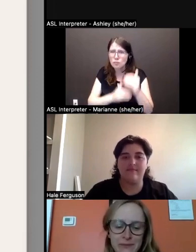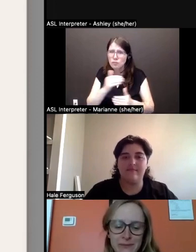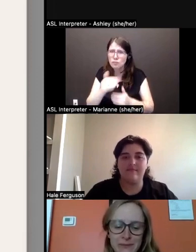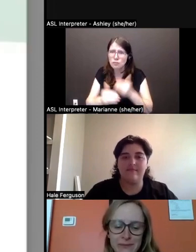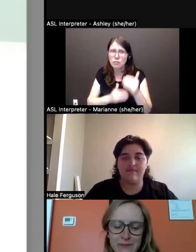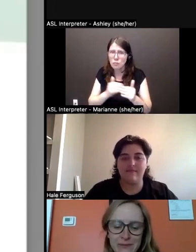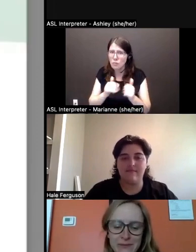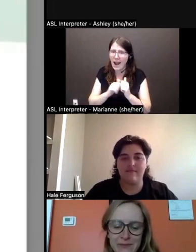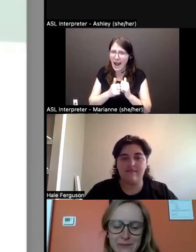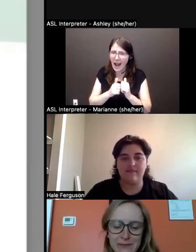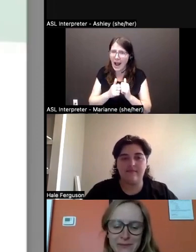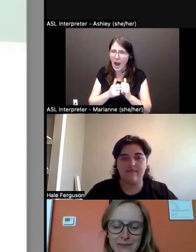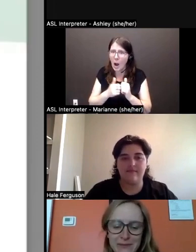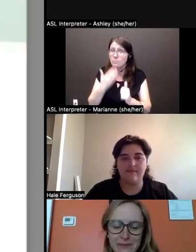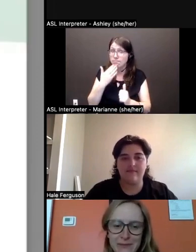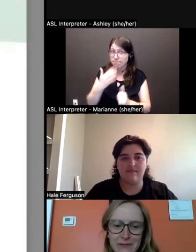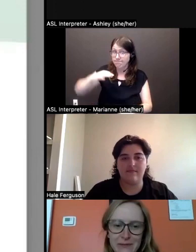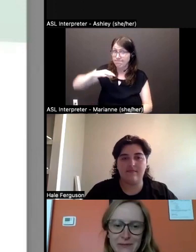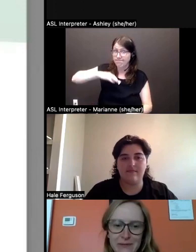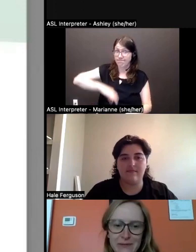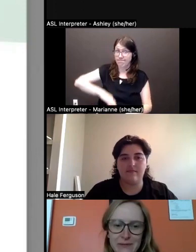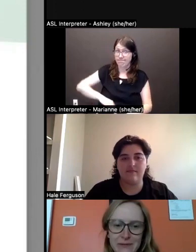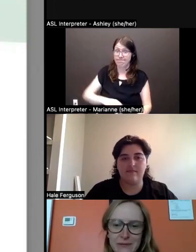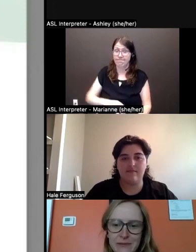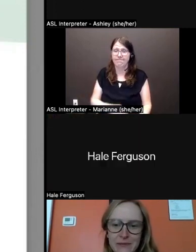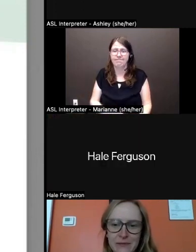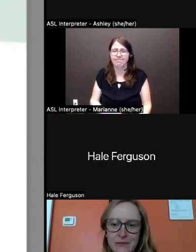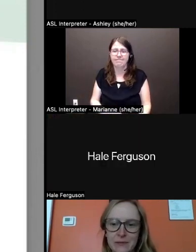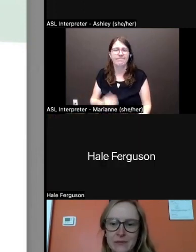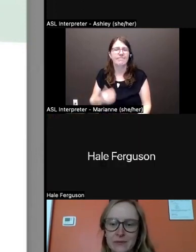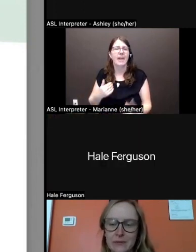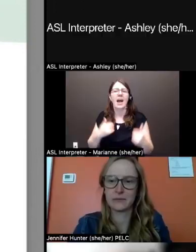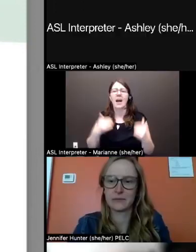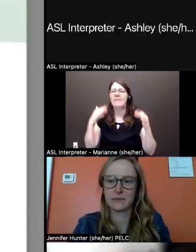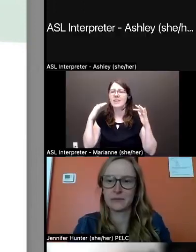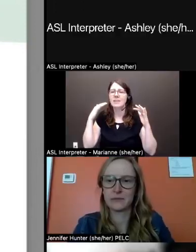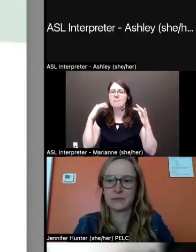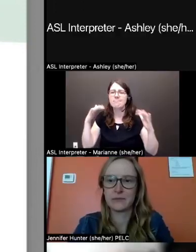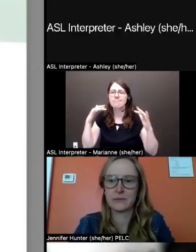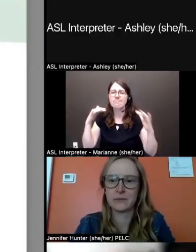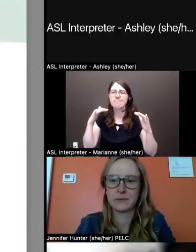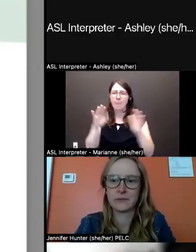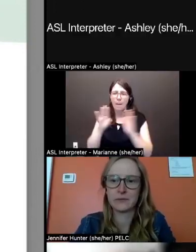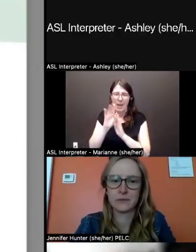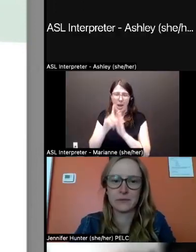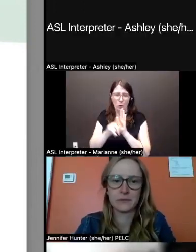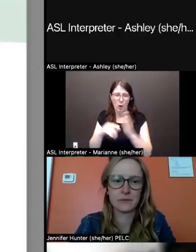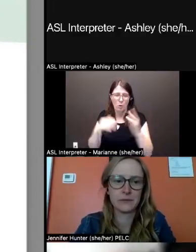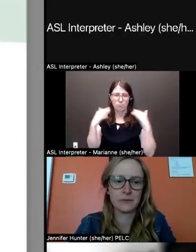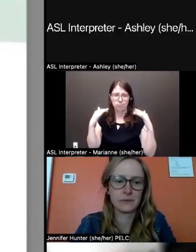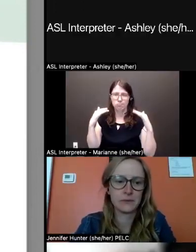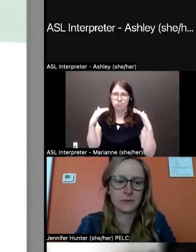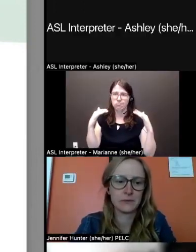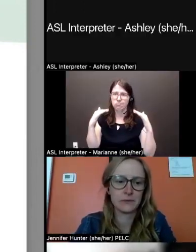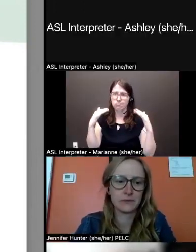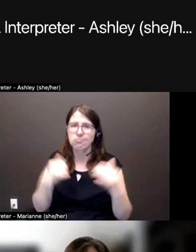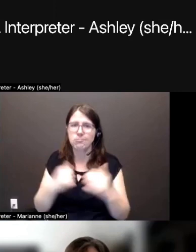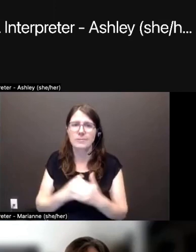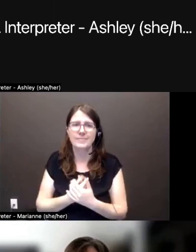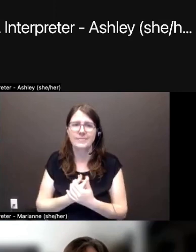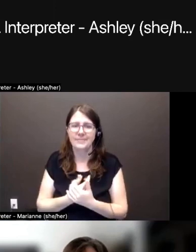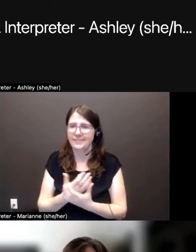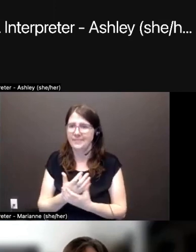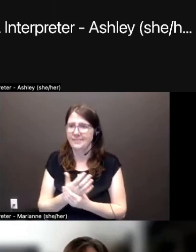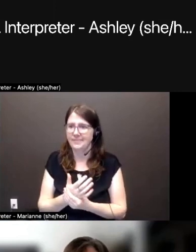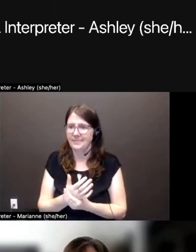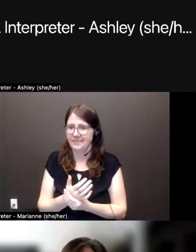move into we didn't actually spend a night together because she also has the boys and a regular routine of what she does with them.